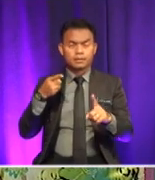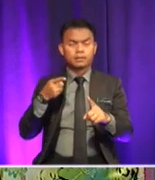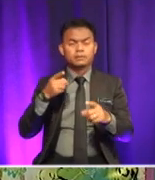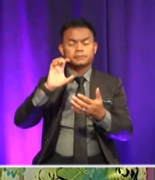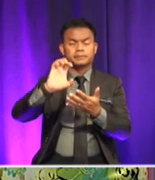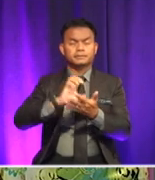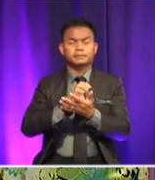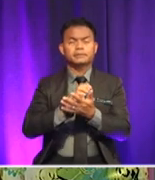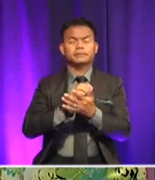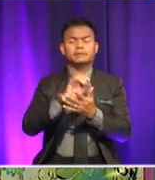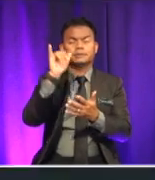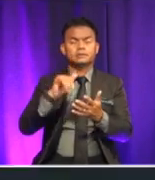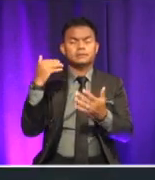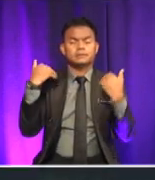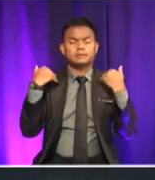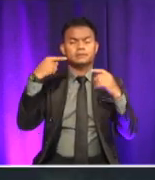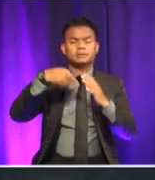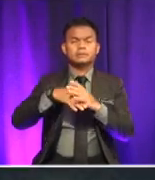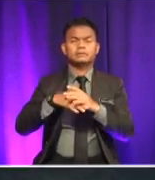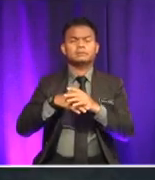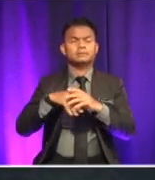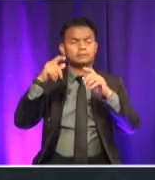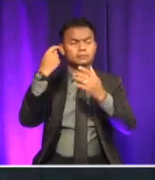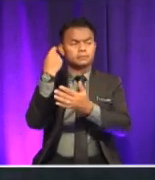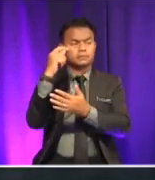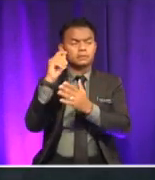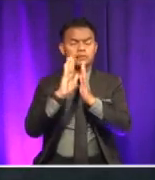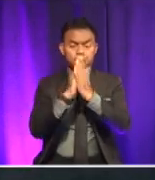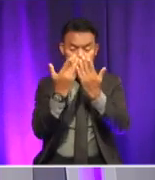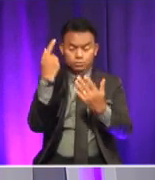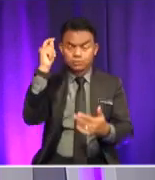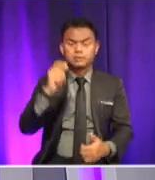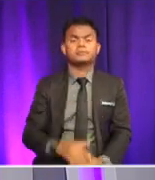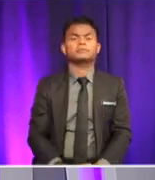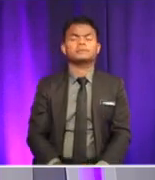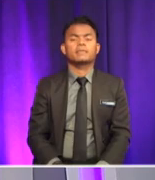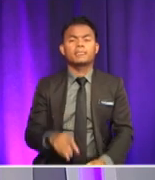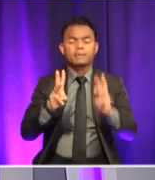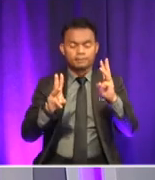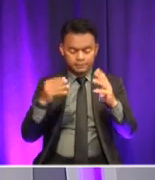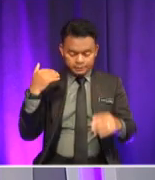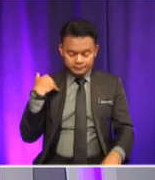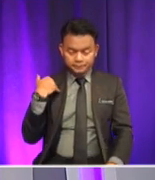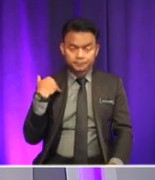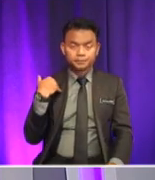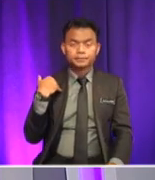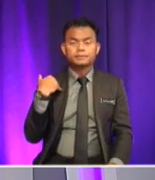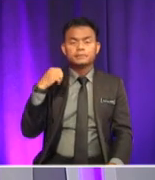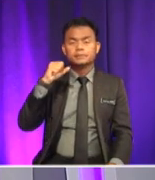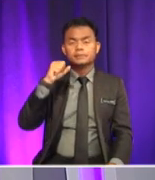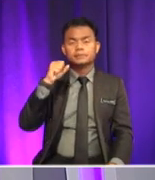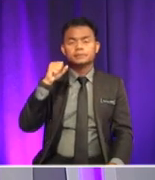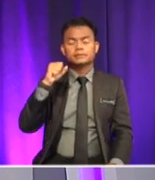text. Okay. So it's similar to what Patricia answered earlier. Uh-huh. So even though she gave her opinions, but at the same time, she still tied it back to the